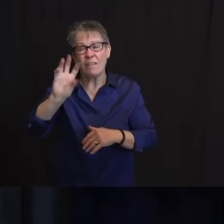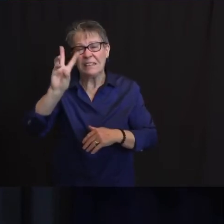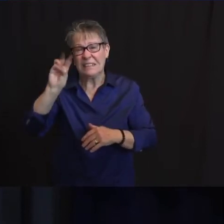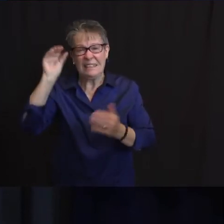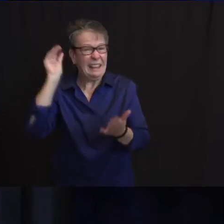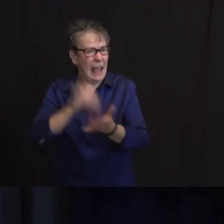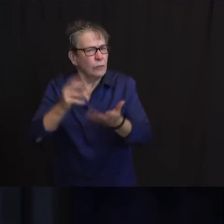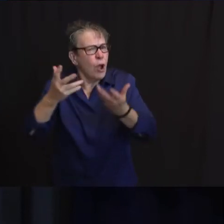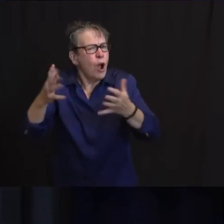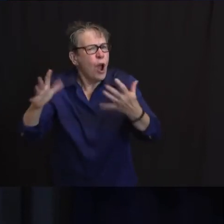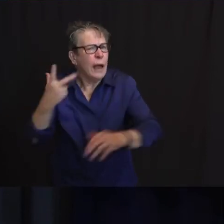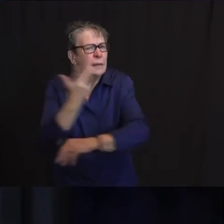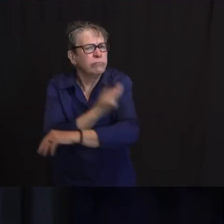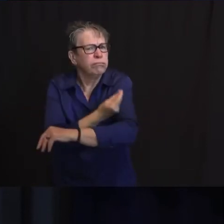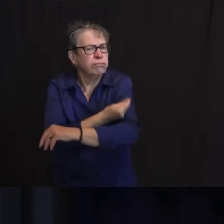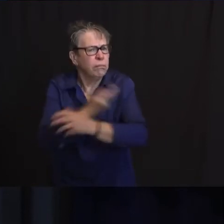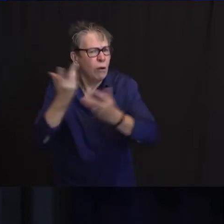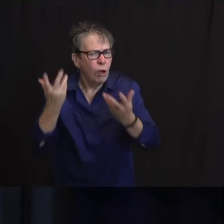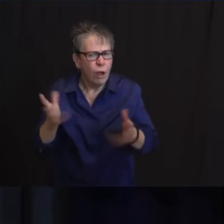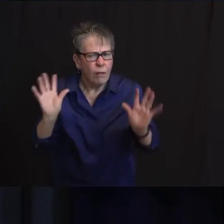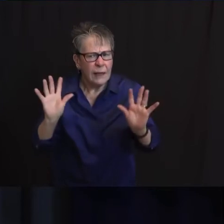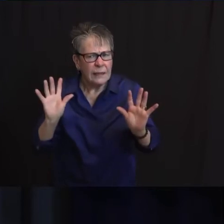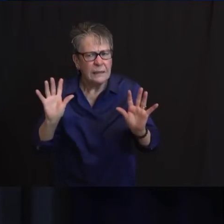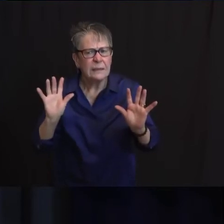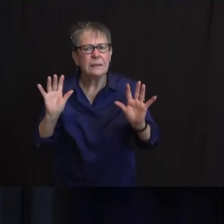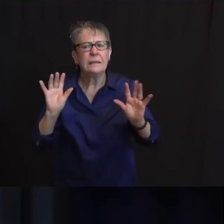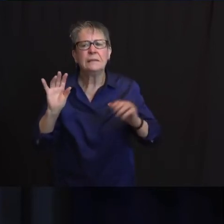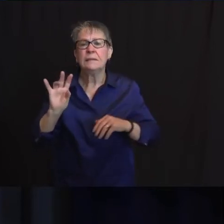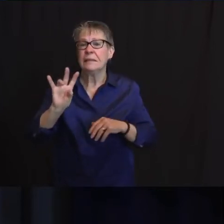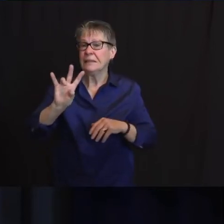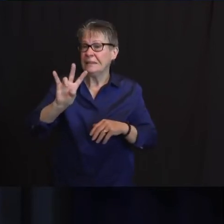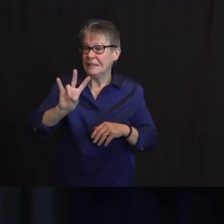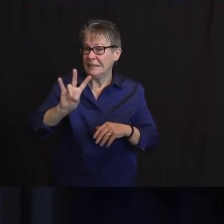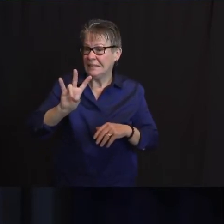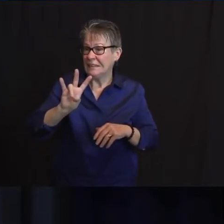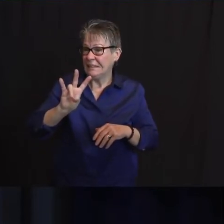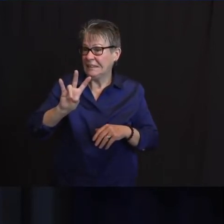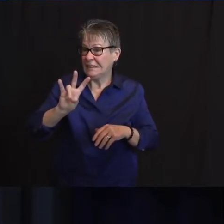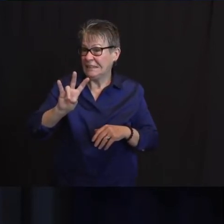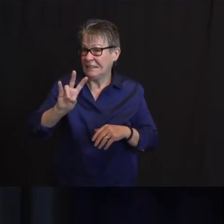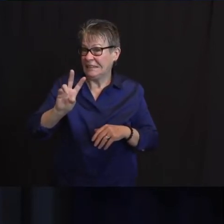76,697 doses have been administered in long-term care facilities.